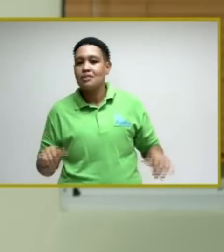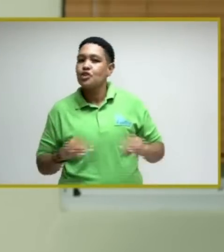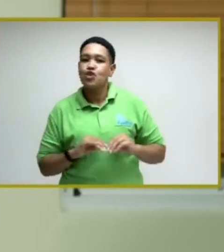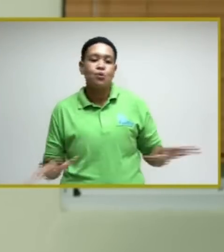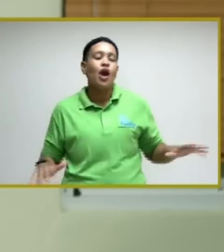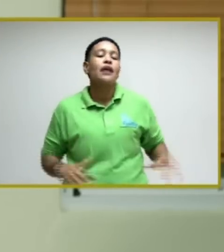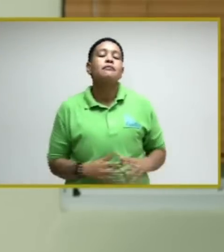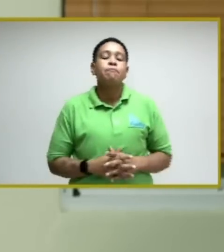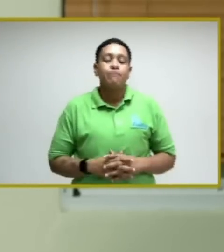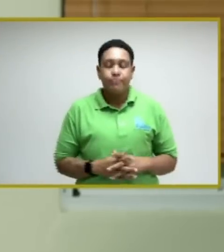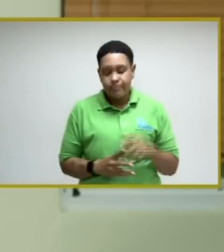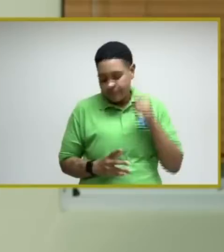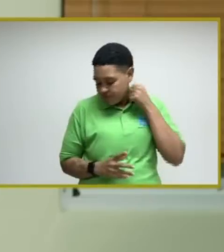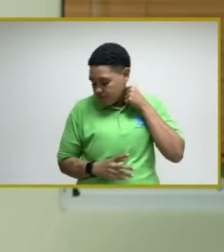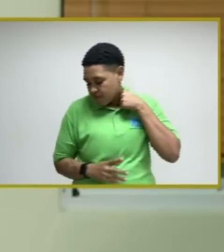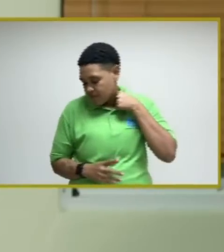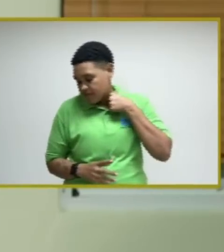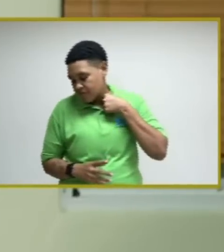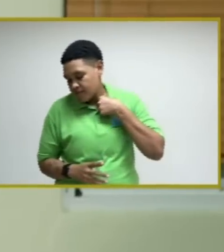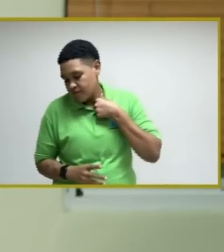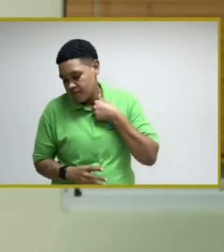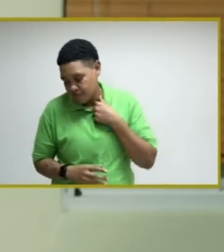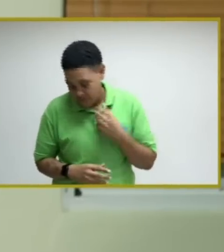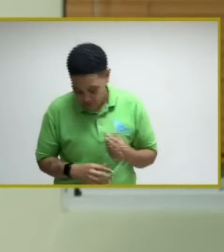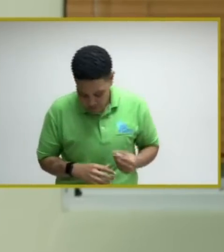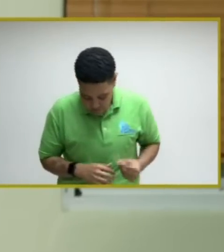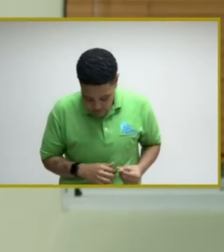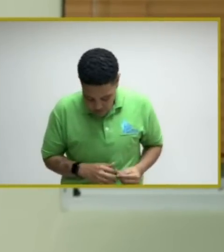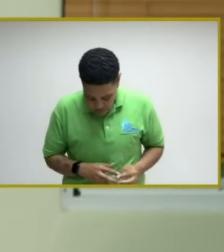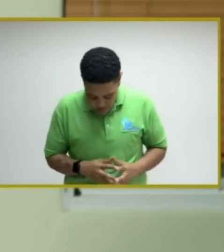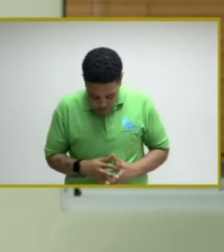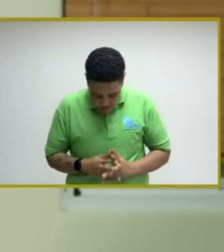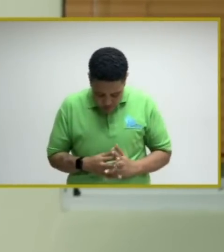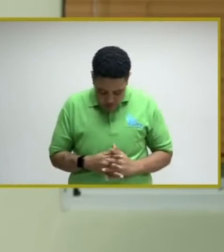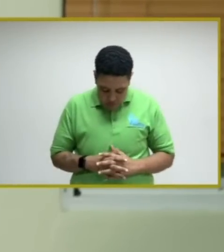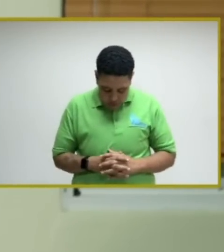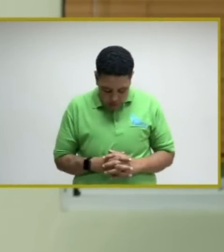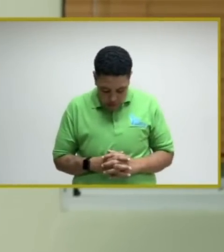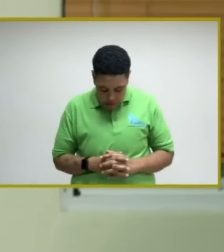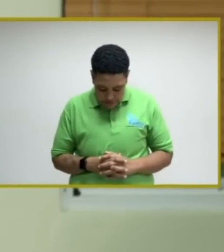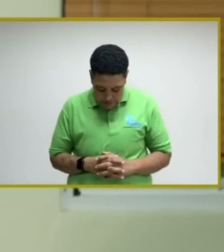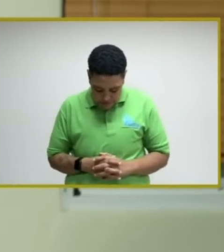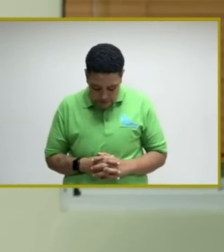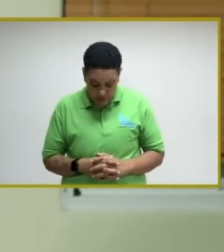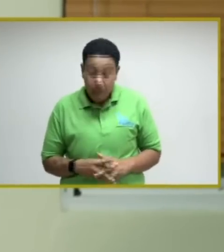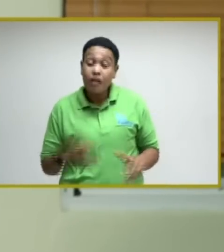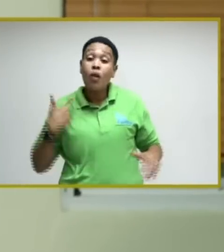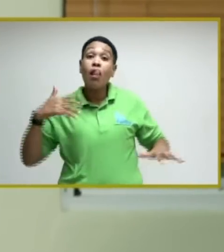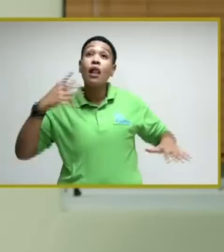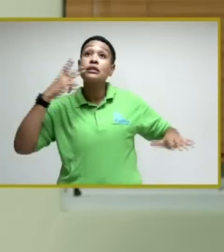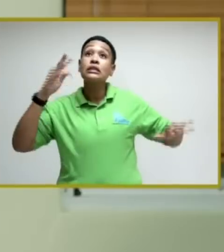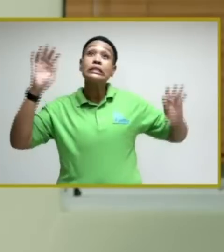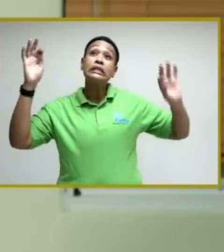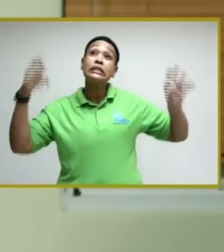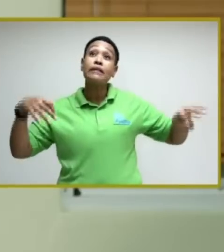not seen definitive evidence in terms of how much they